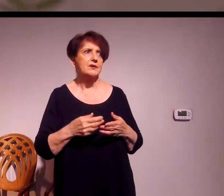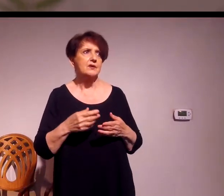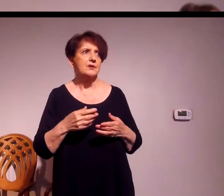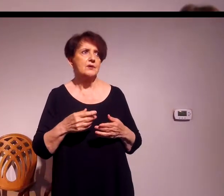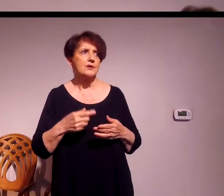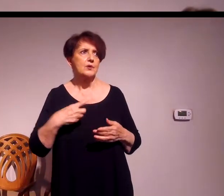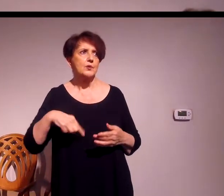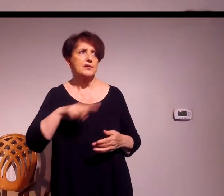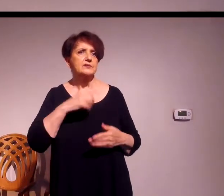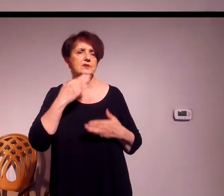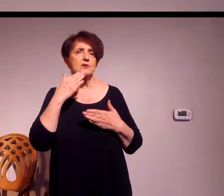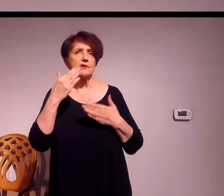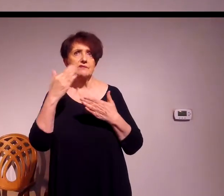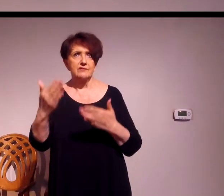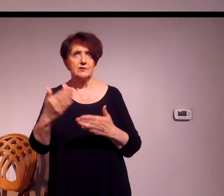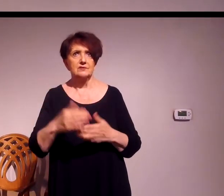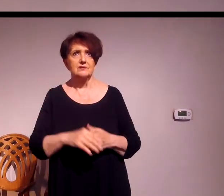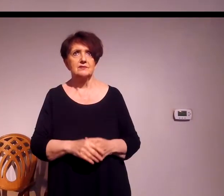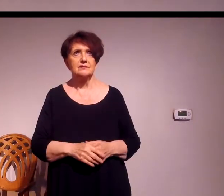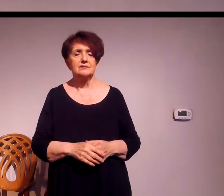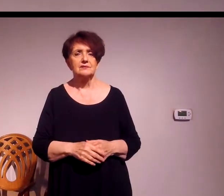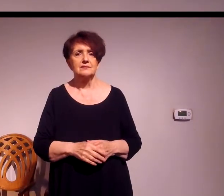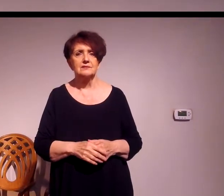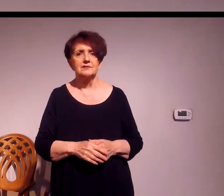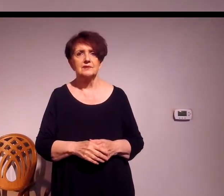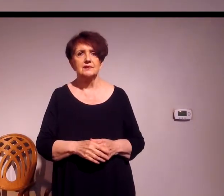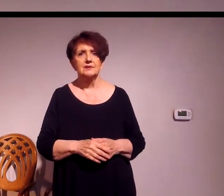grateful. So grateful.